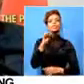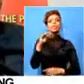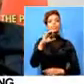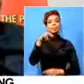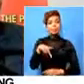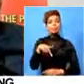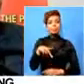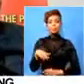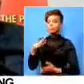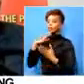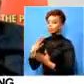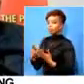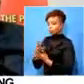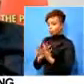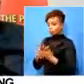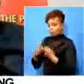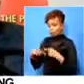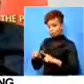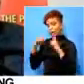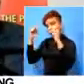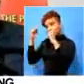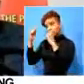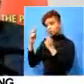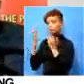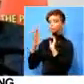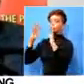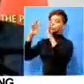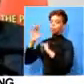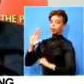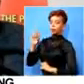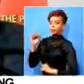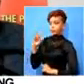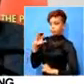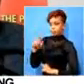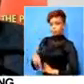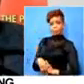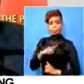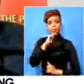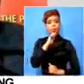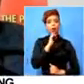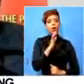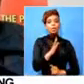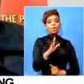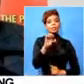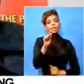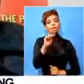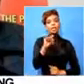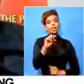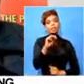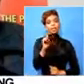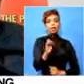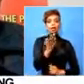and happy anniversary to the SACP. Good morning, Sakina and the viewers, and thank you very much for having